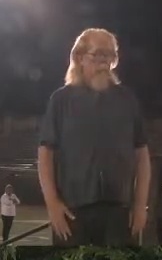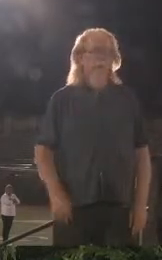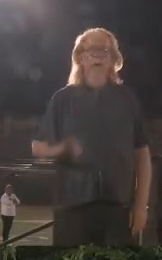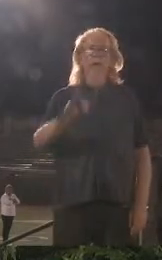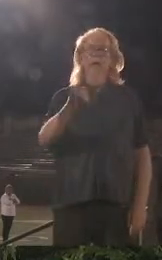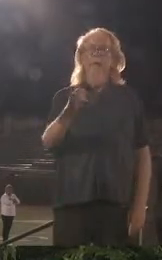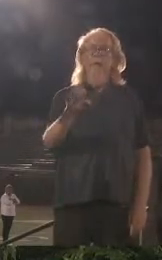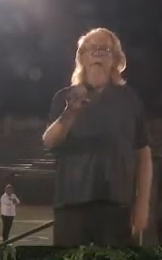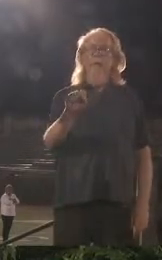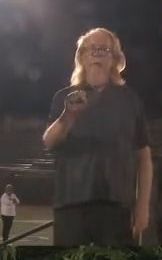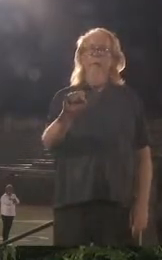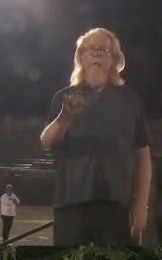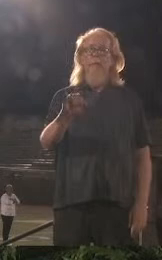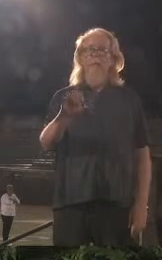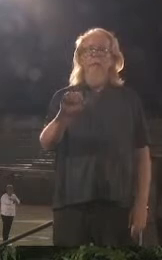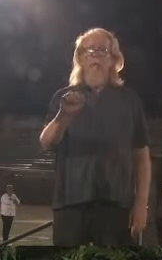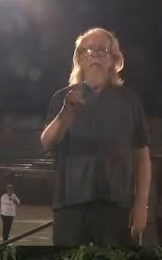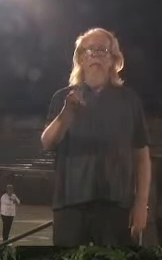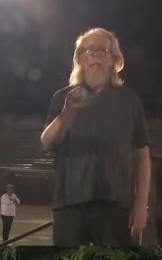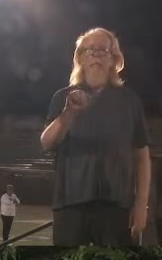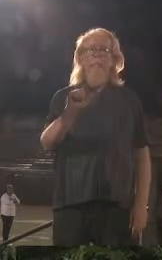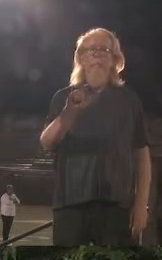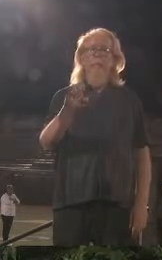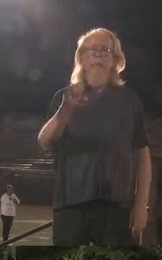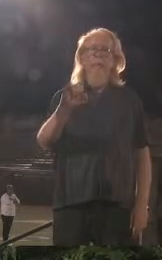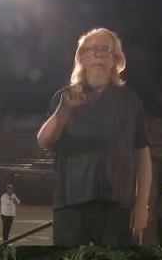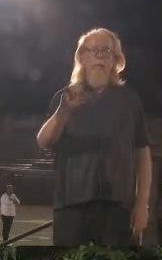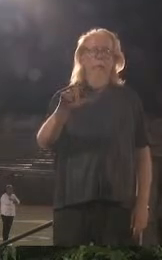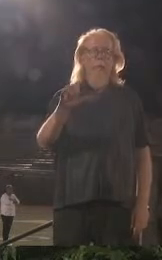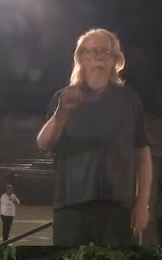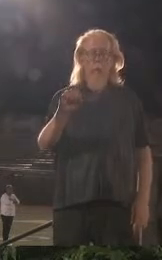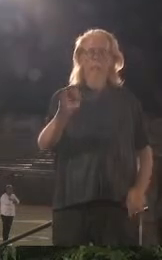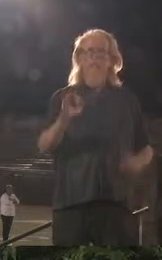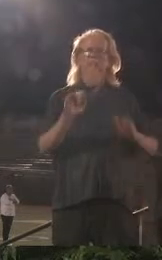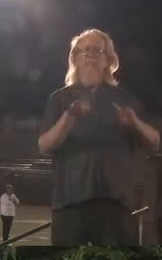Jessica Vallejo will be attending Texas State University.